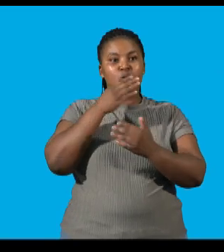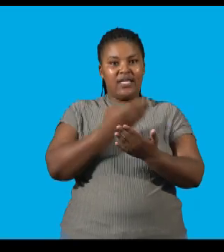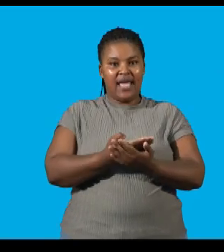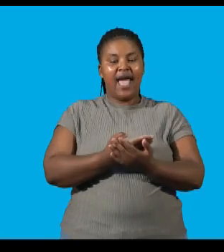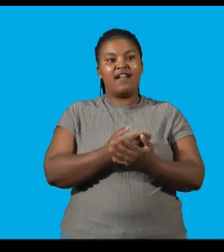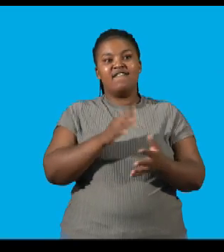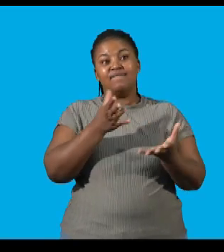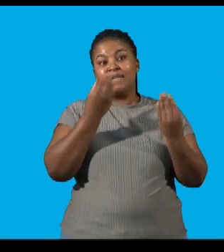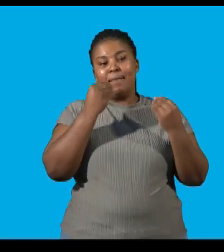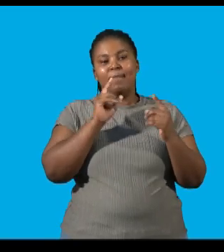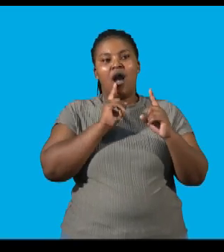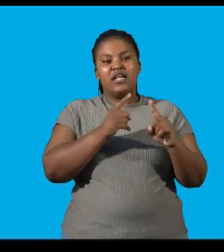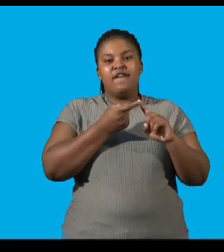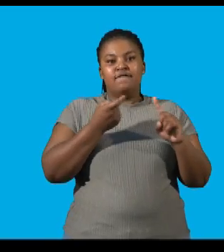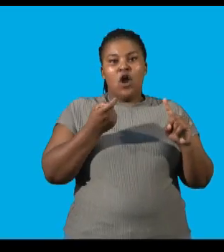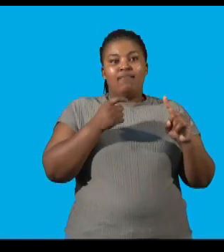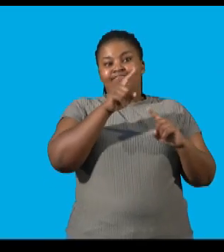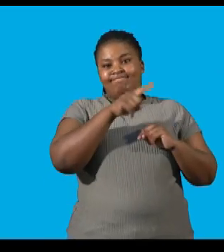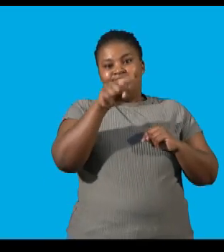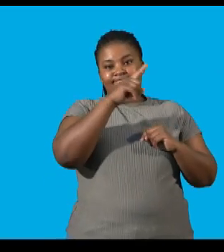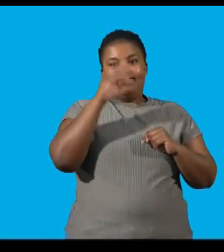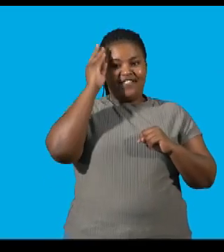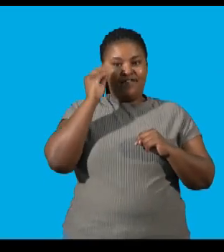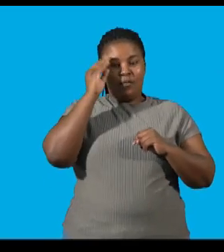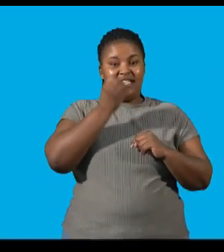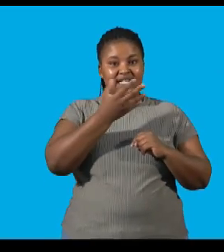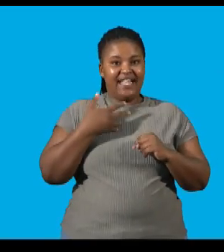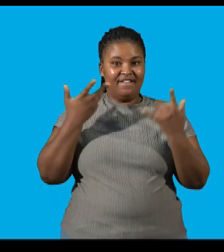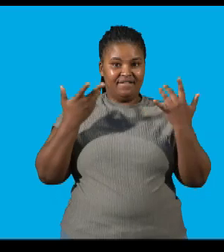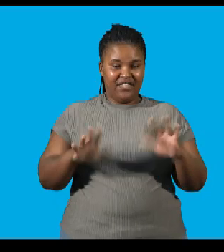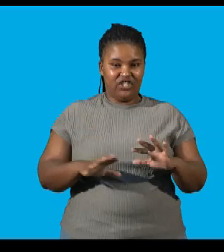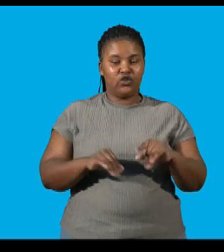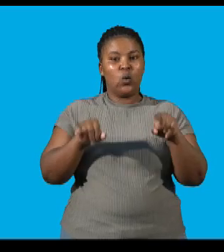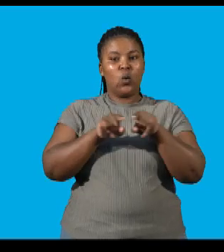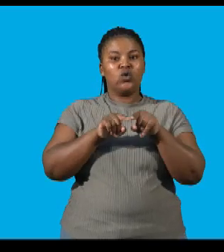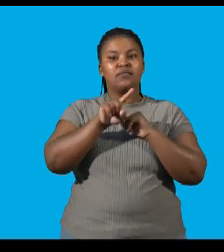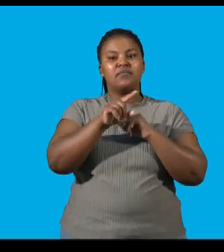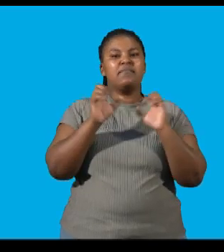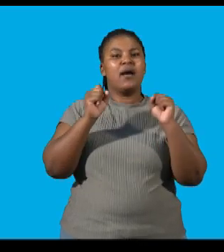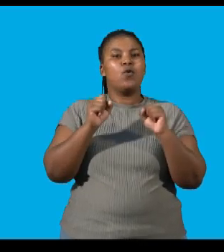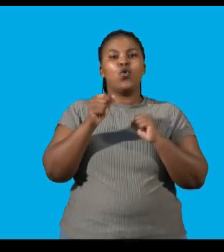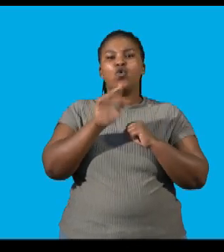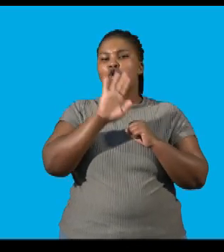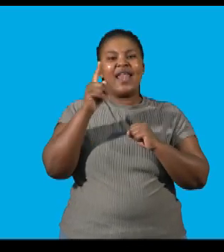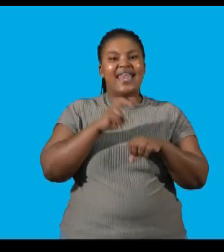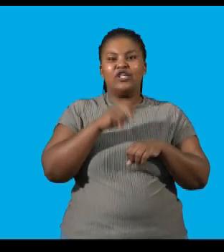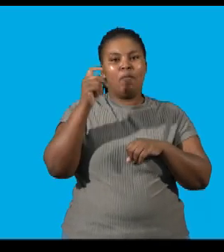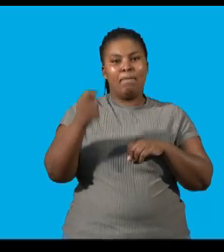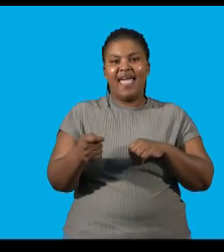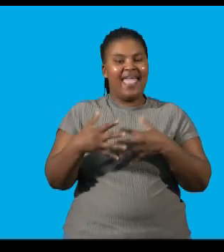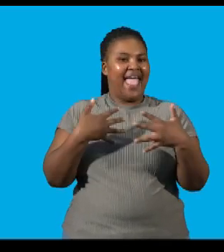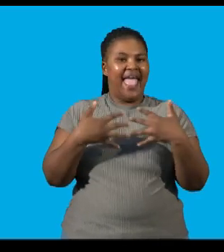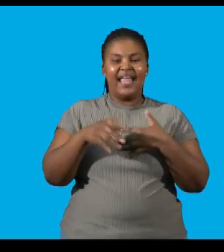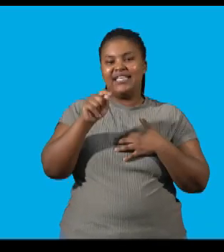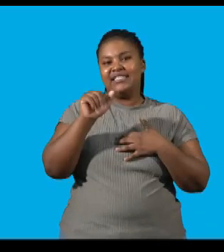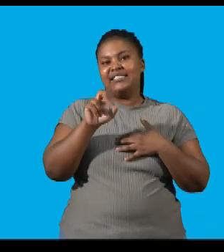can actually find the answer from this information. Then it talks about without paying